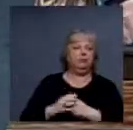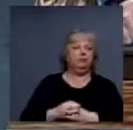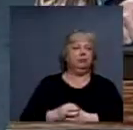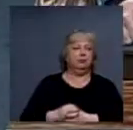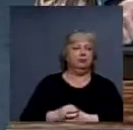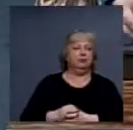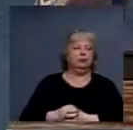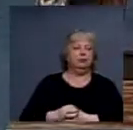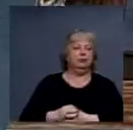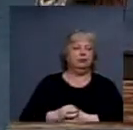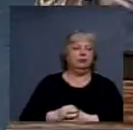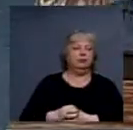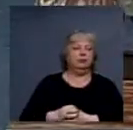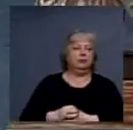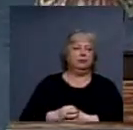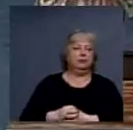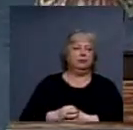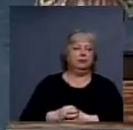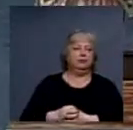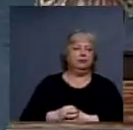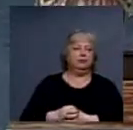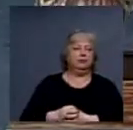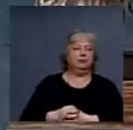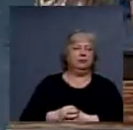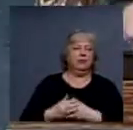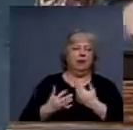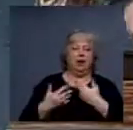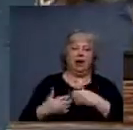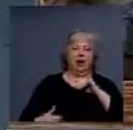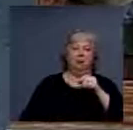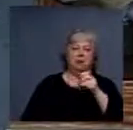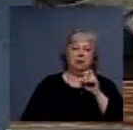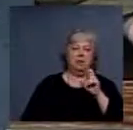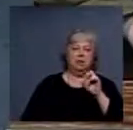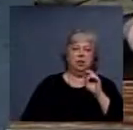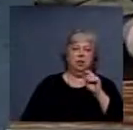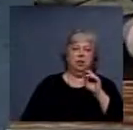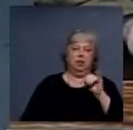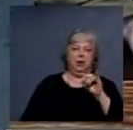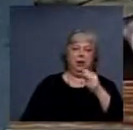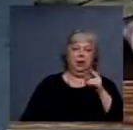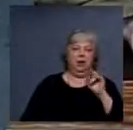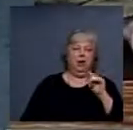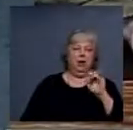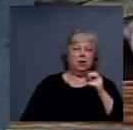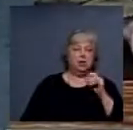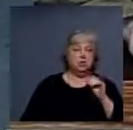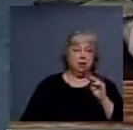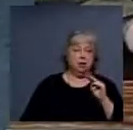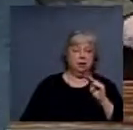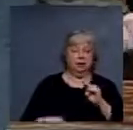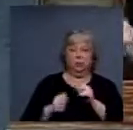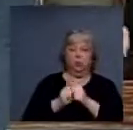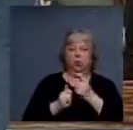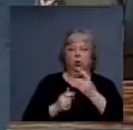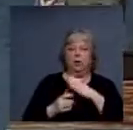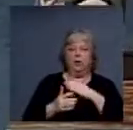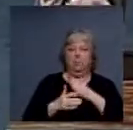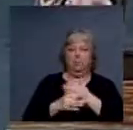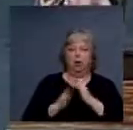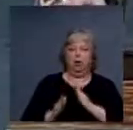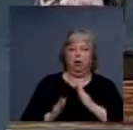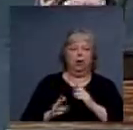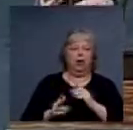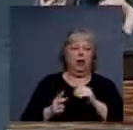board, City Manager Moore. I'm Jeremy Hutchinson, and together with one of my partners, Mark Camp, who is here tonight, and